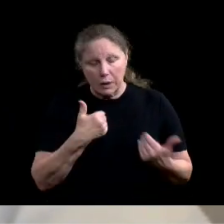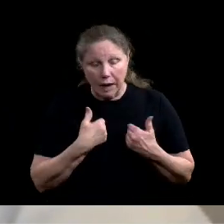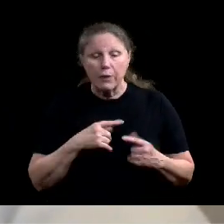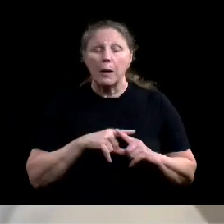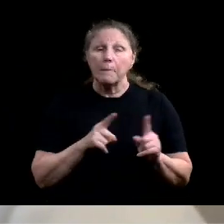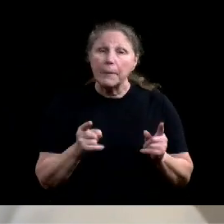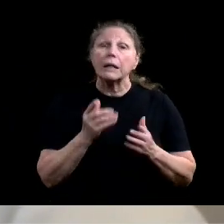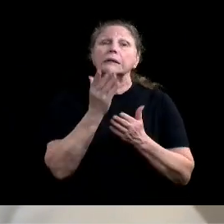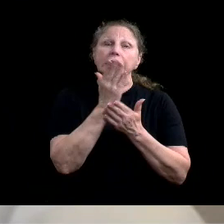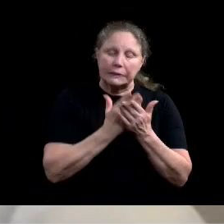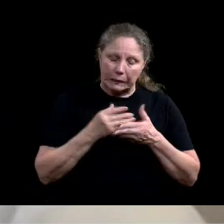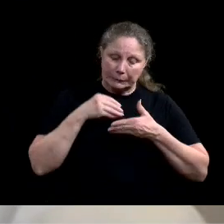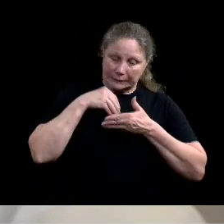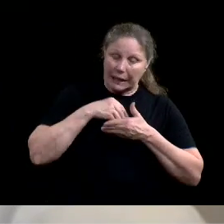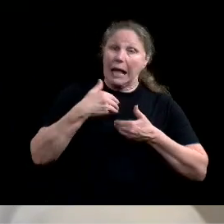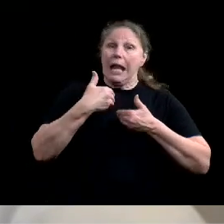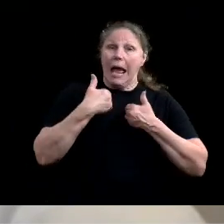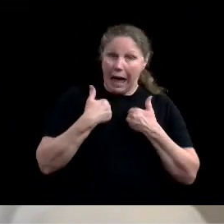test